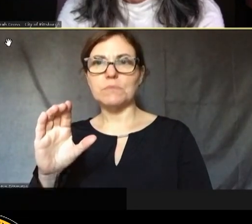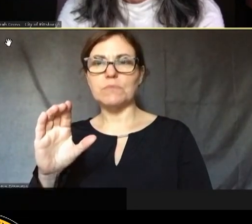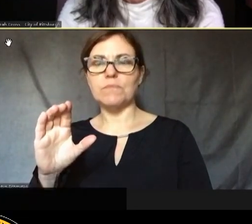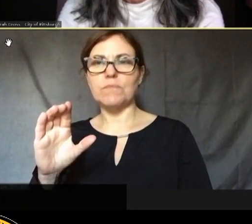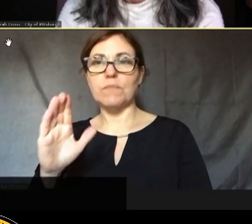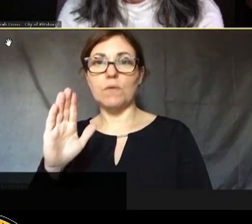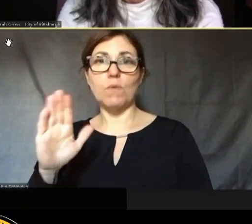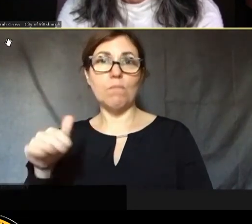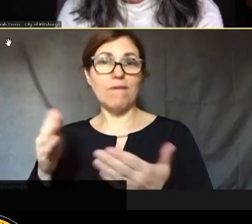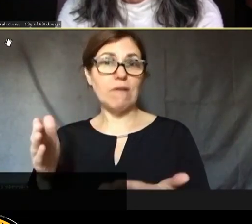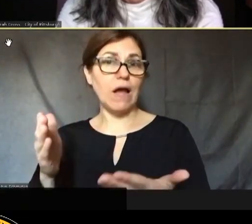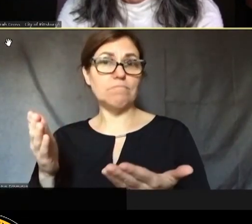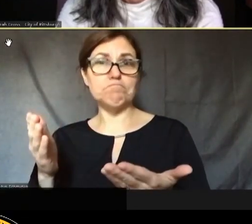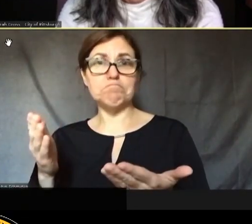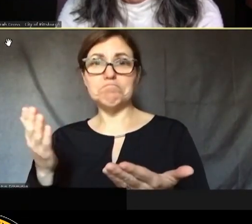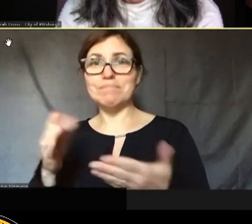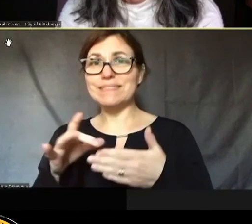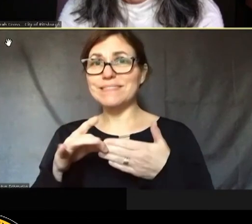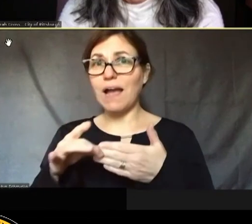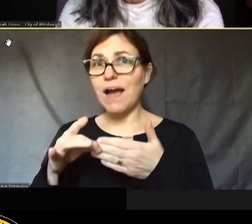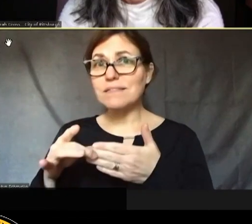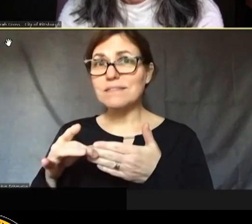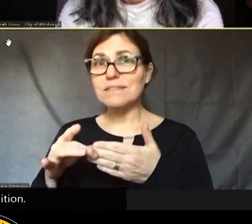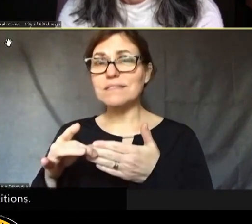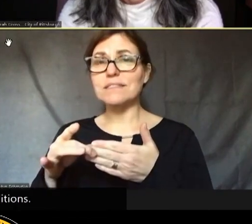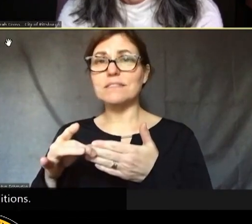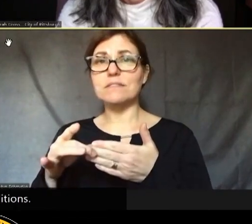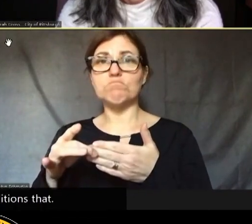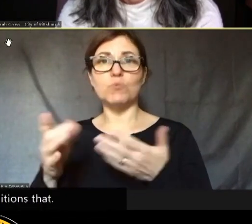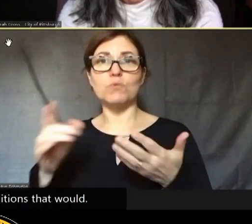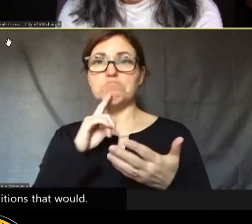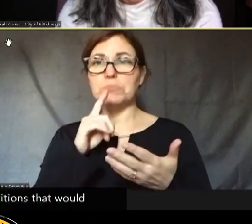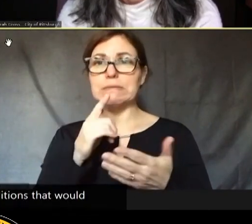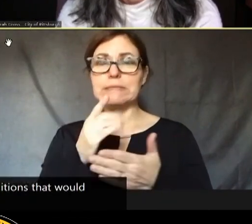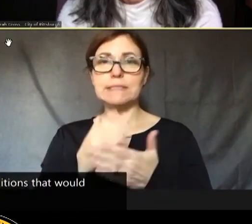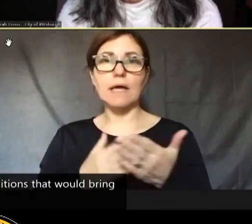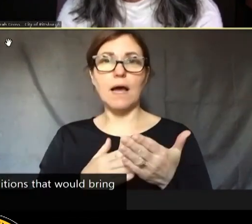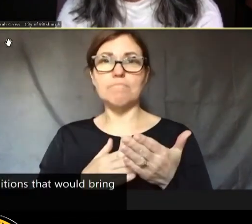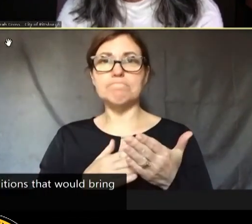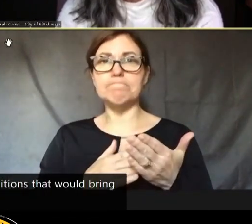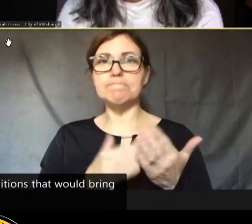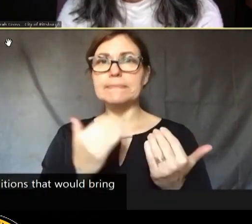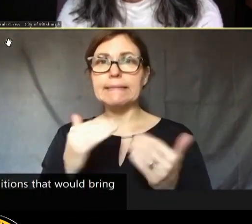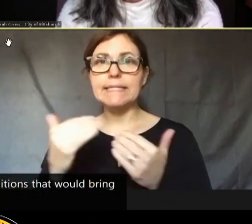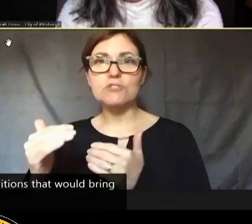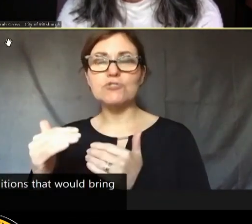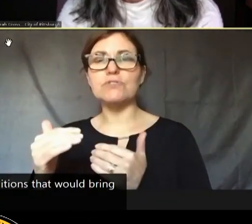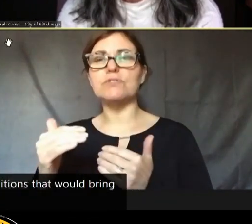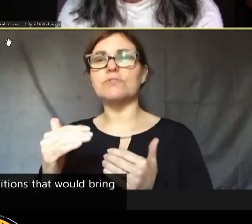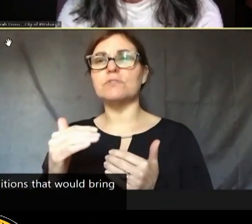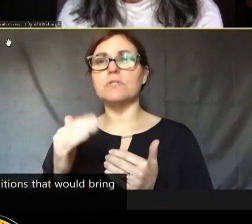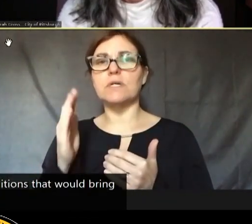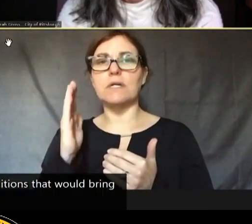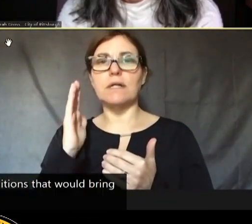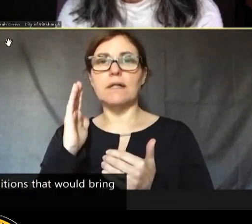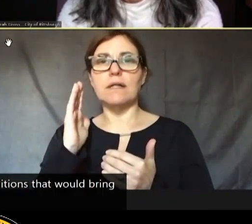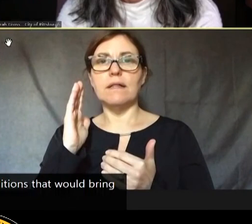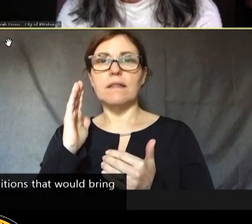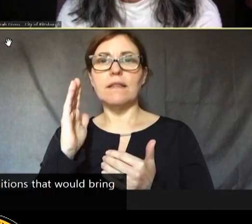basically guidance or even conditions that would bring down the customer